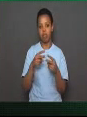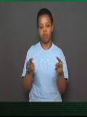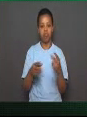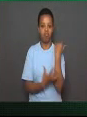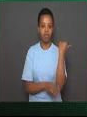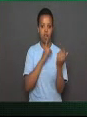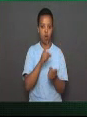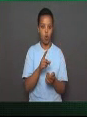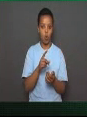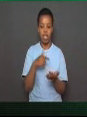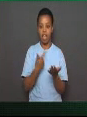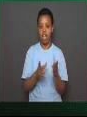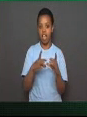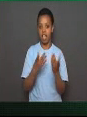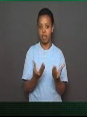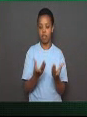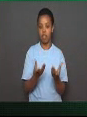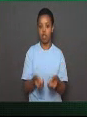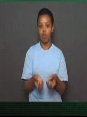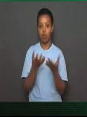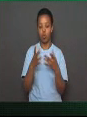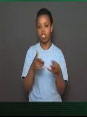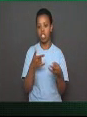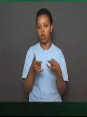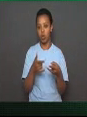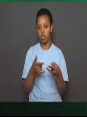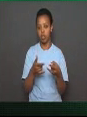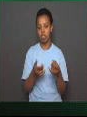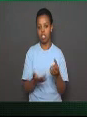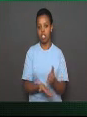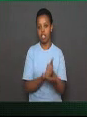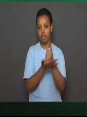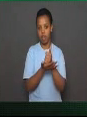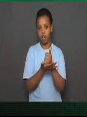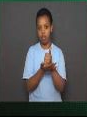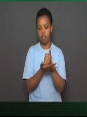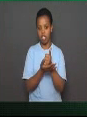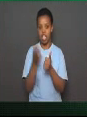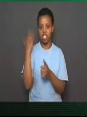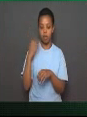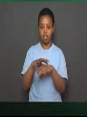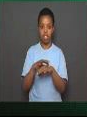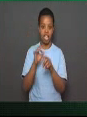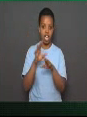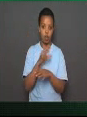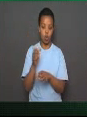The Abyssal Zone supports many species of invertebrates and fishes.